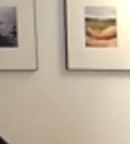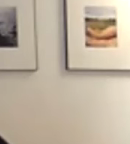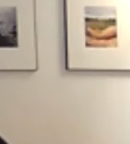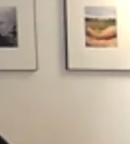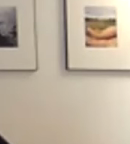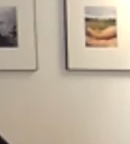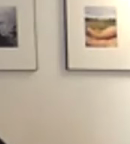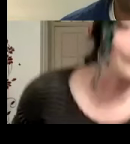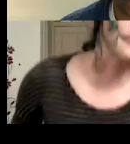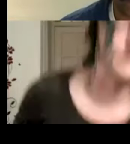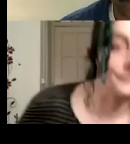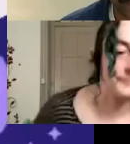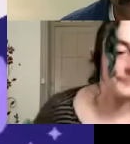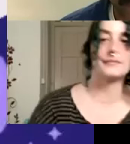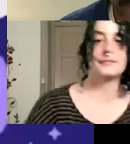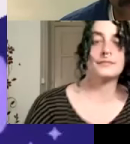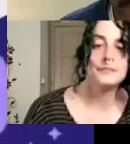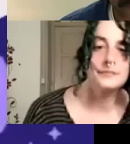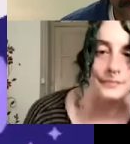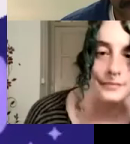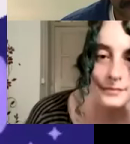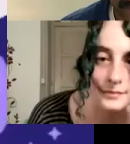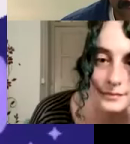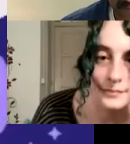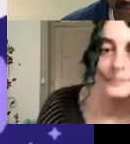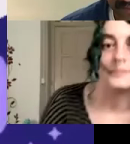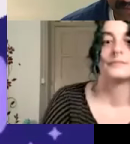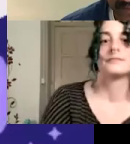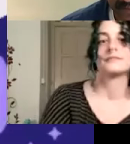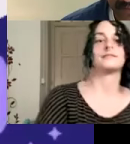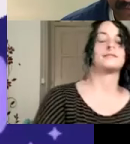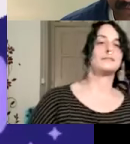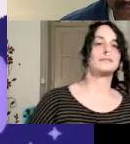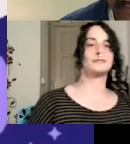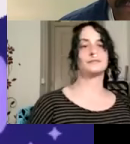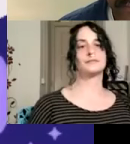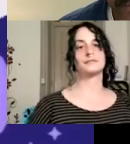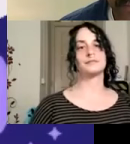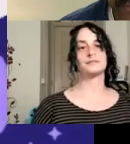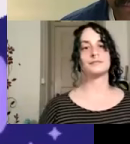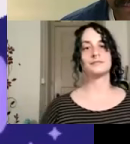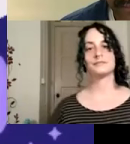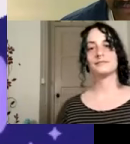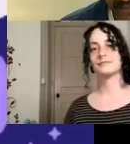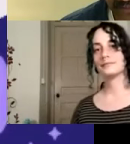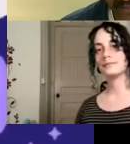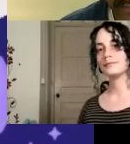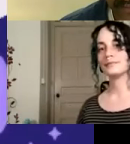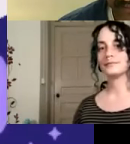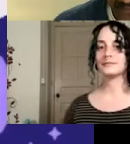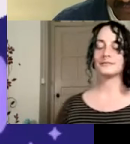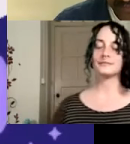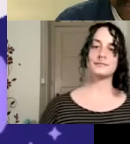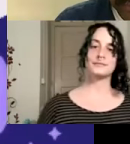information here. All right. So our next Science for Change session is going to be